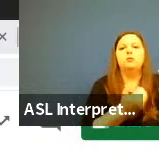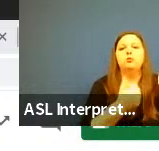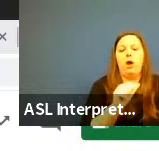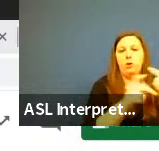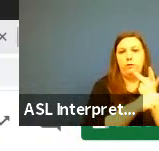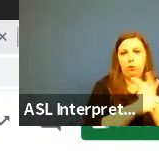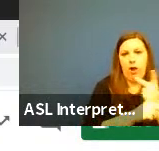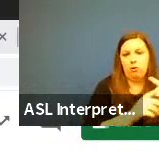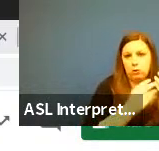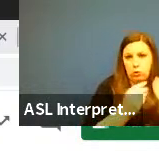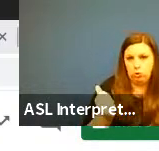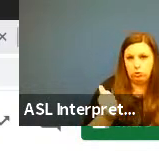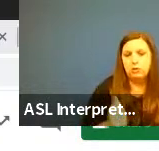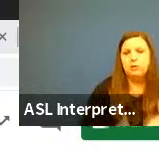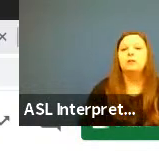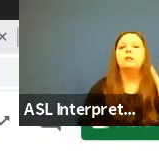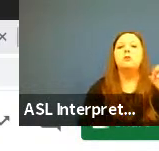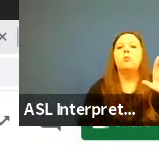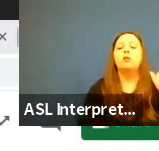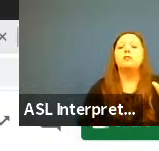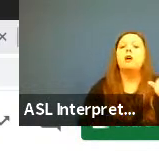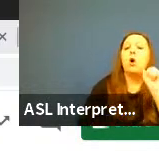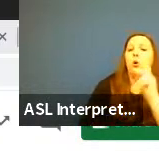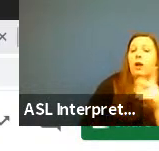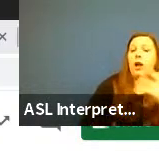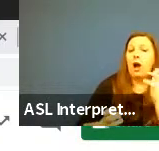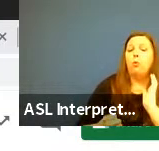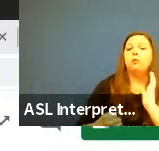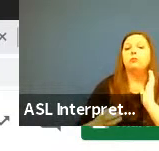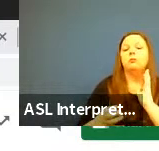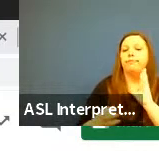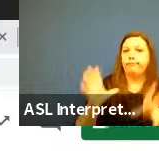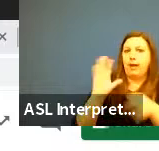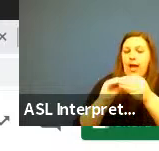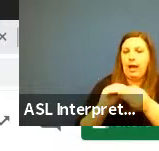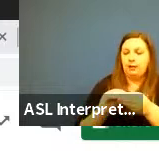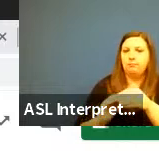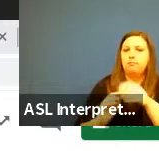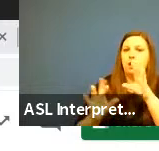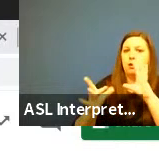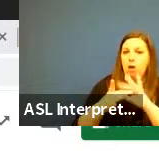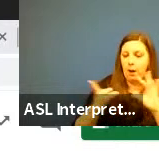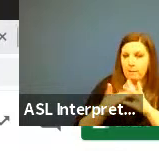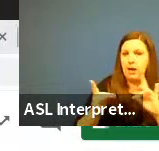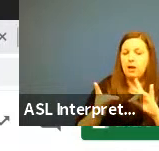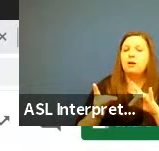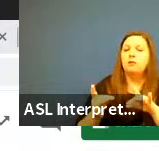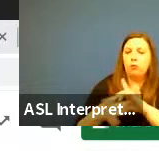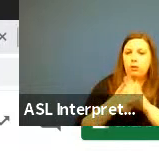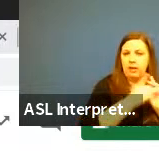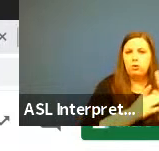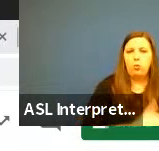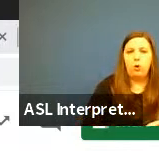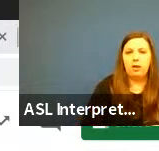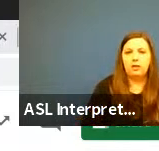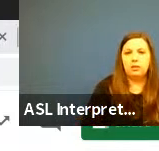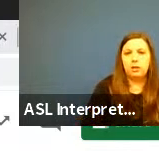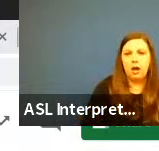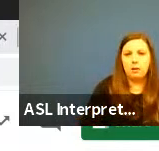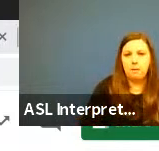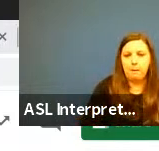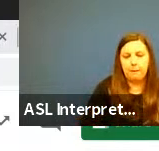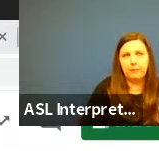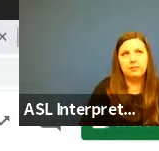Well, okay, I want to chime in here because I'm going back to what Carol Dyckman said a few minutes ago.